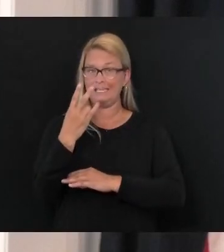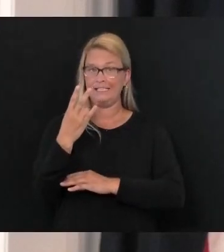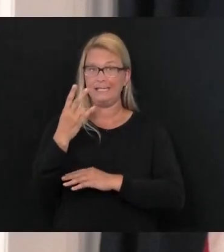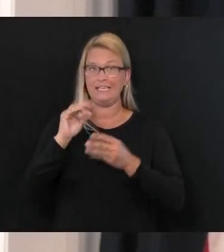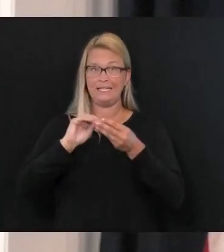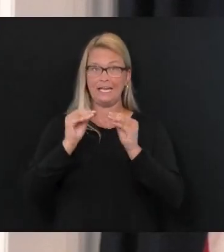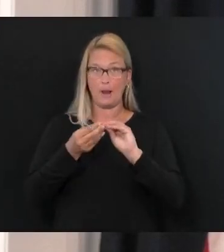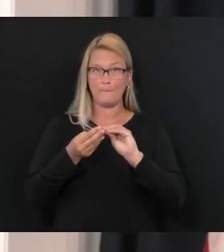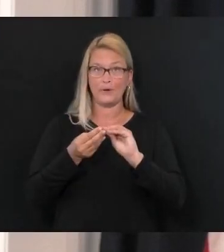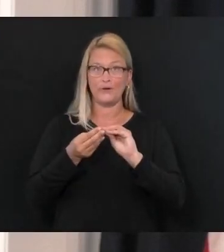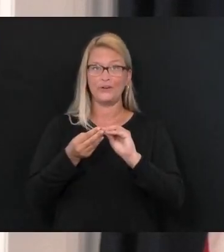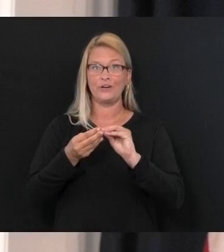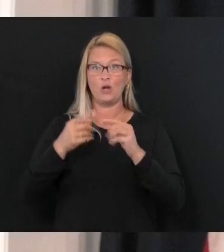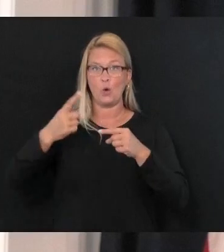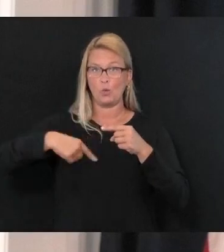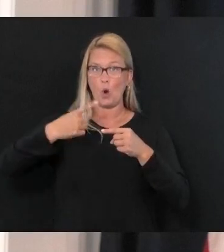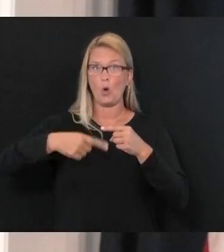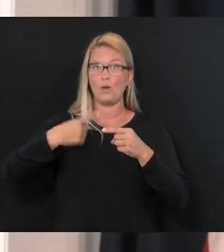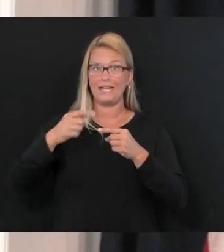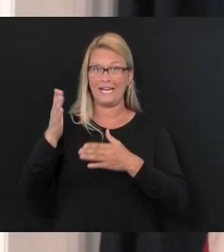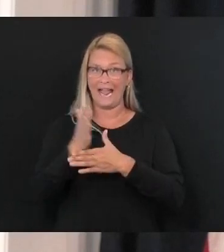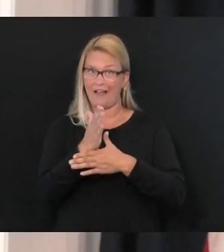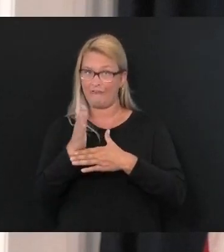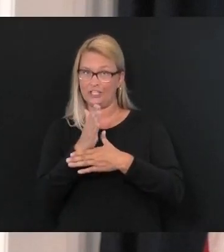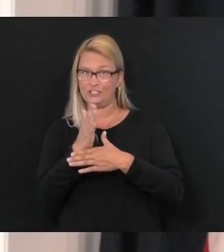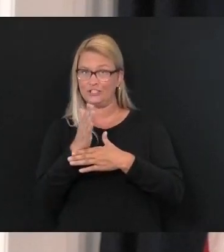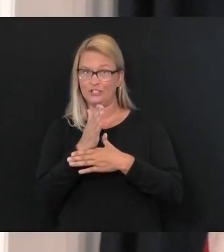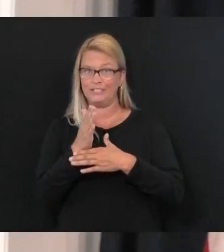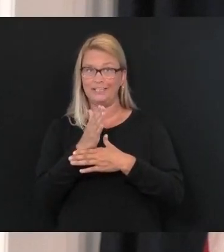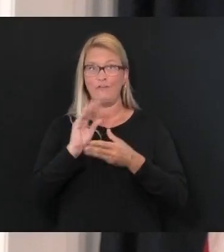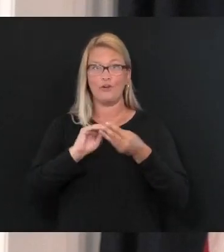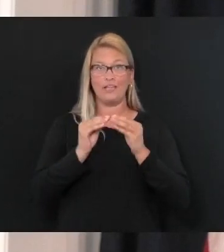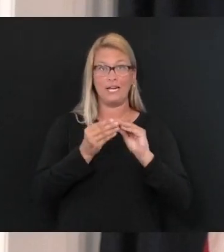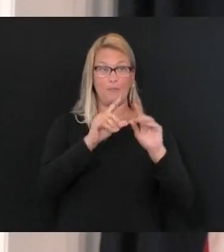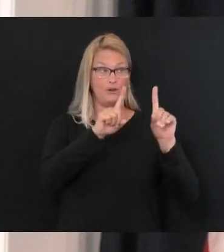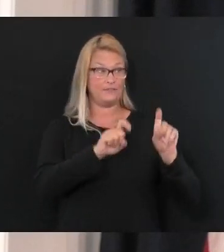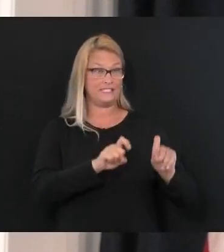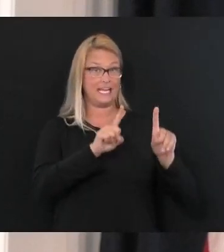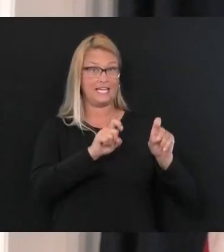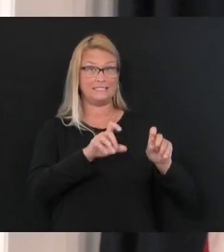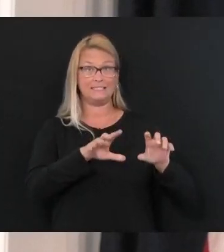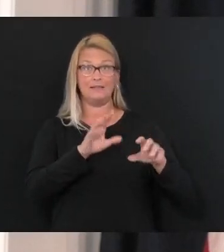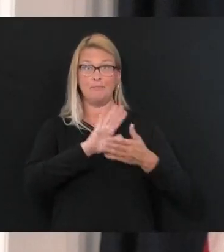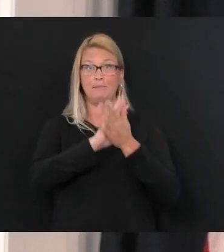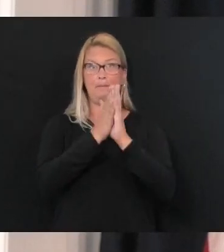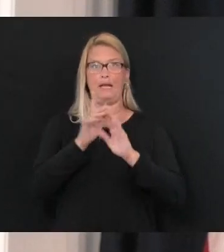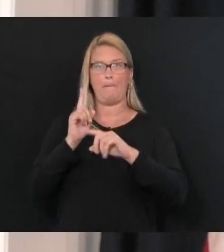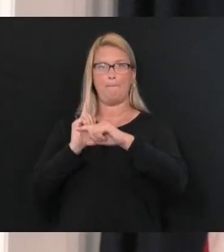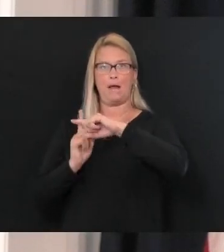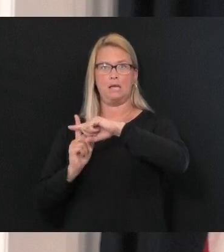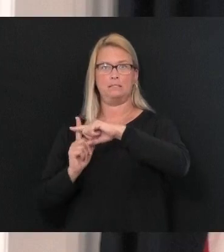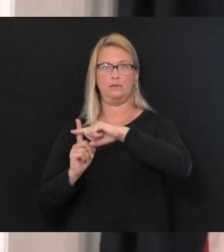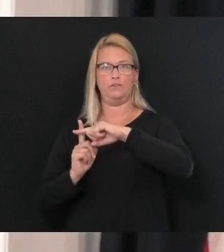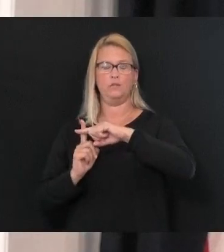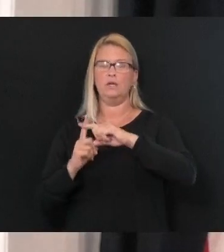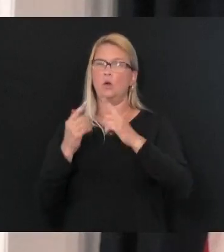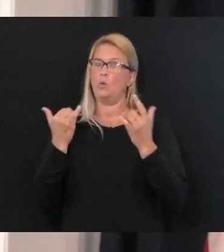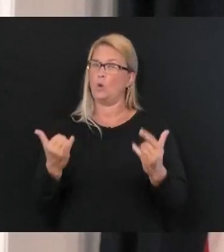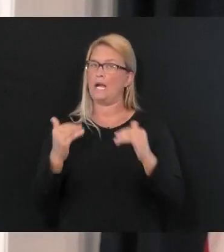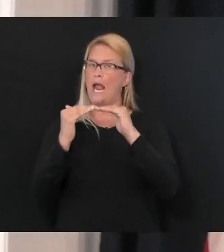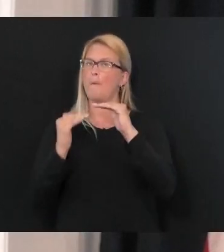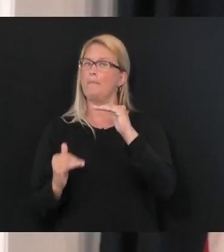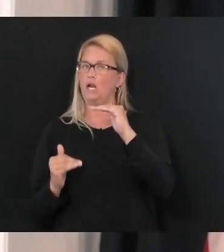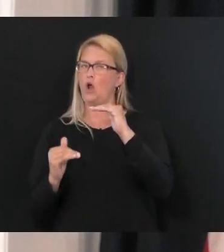number for a 7-day rolling average of the number of tests that are taken that are positive, we are well below that level